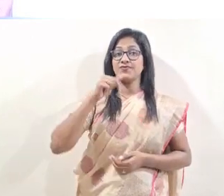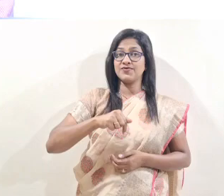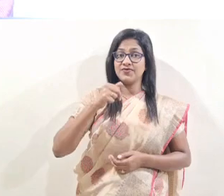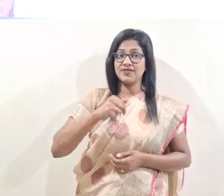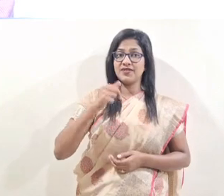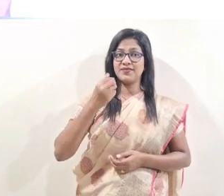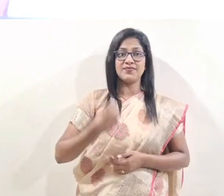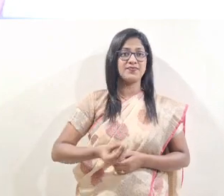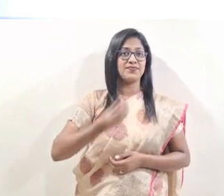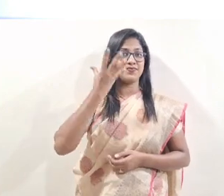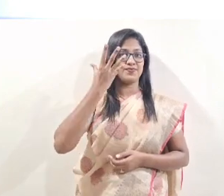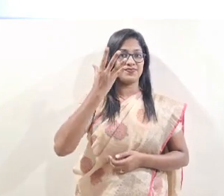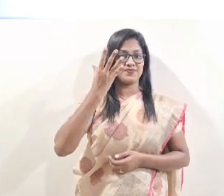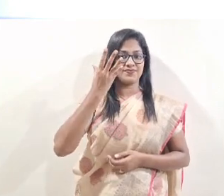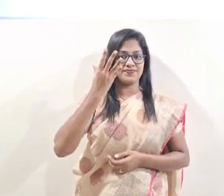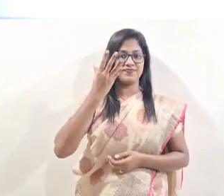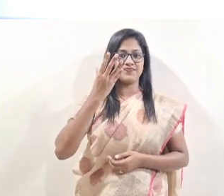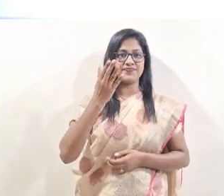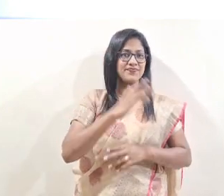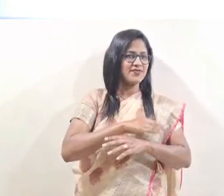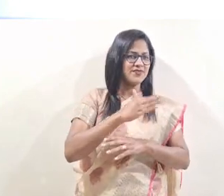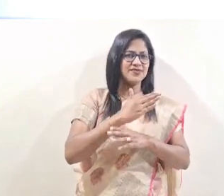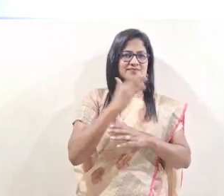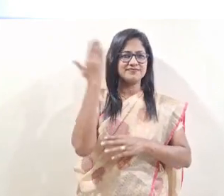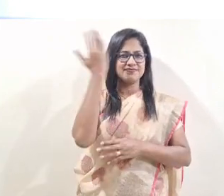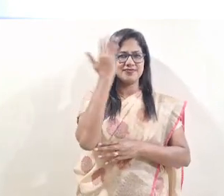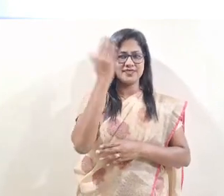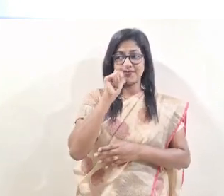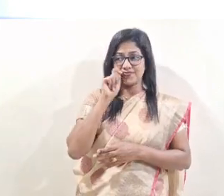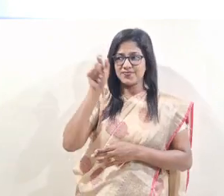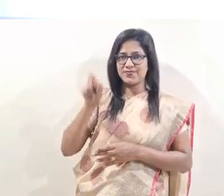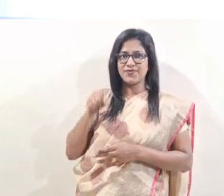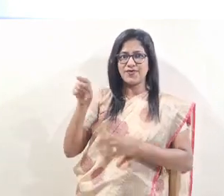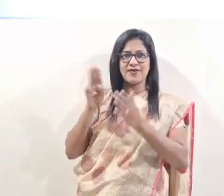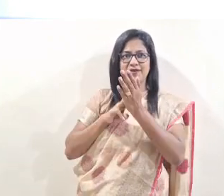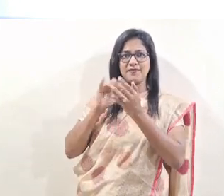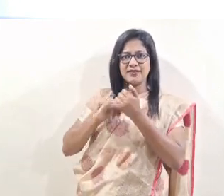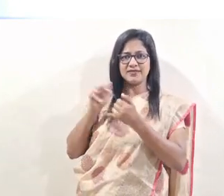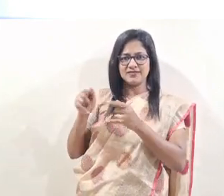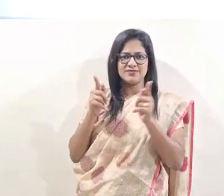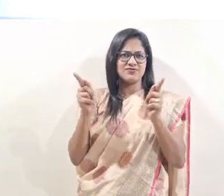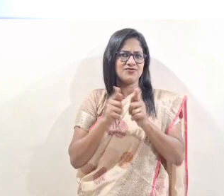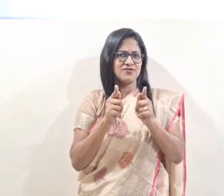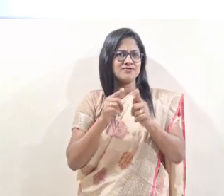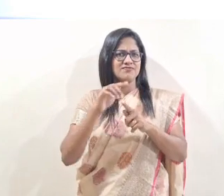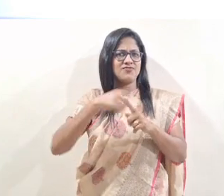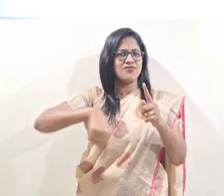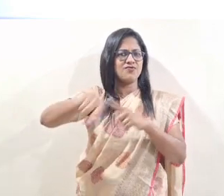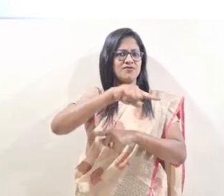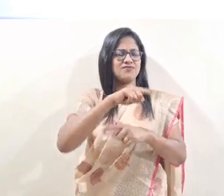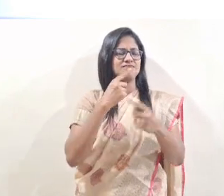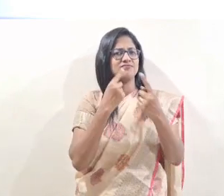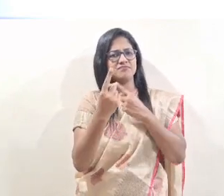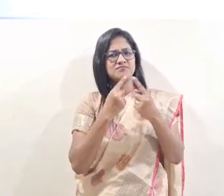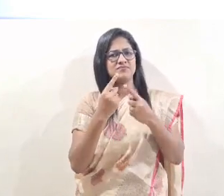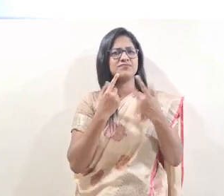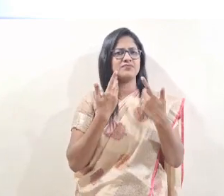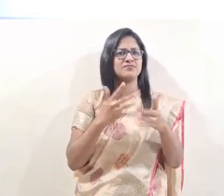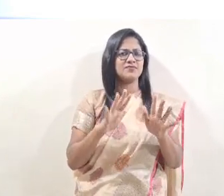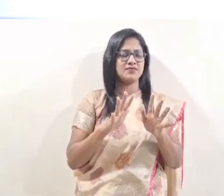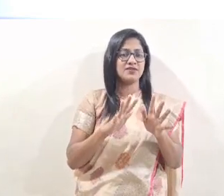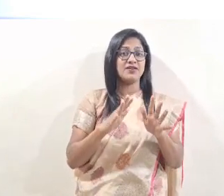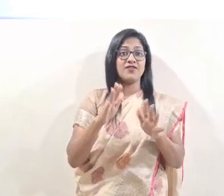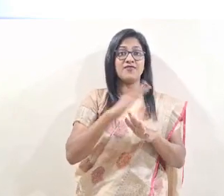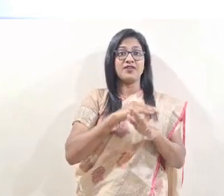Today morning in the session, as Mr. Mukund had already briefed you, he started off with